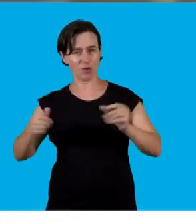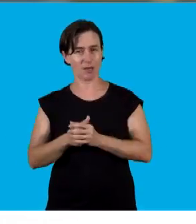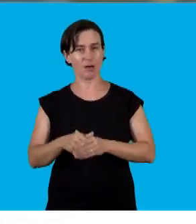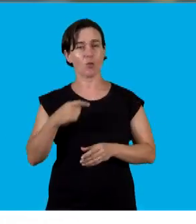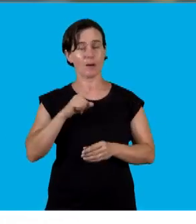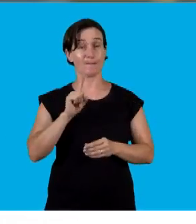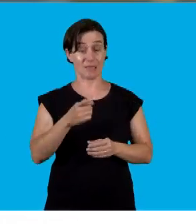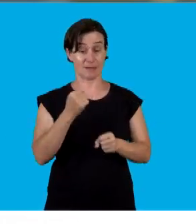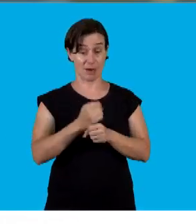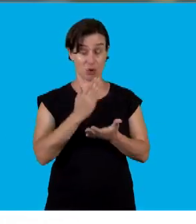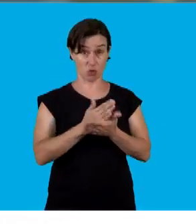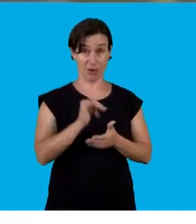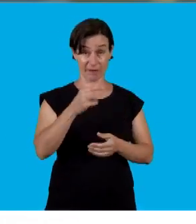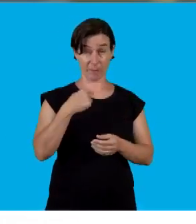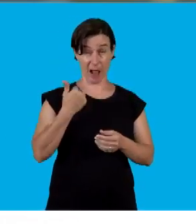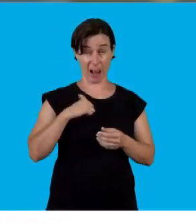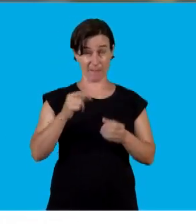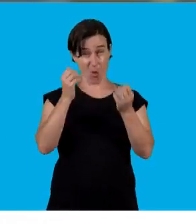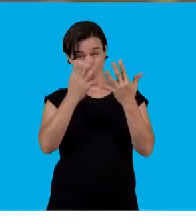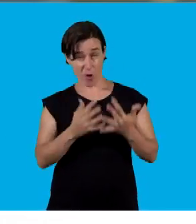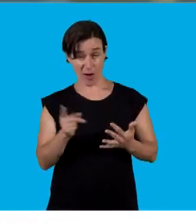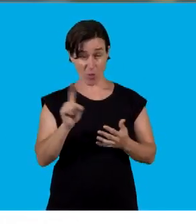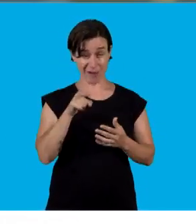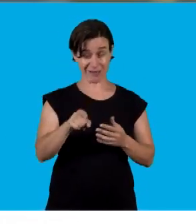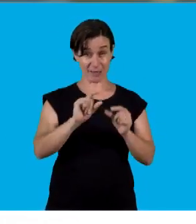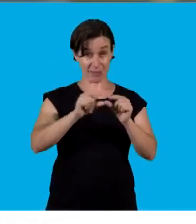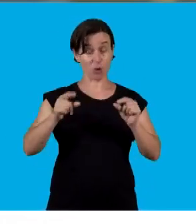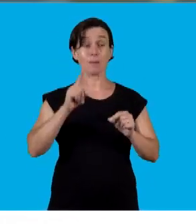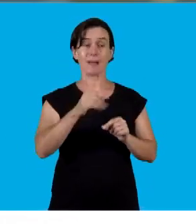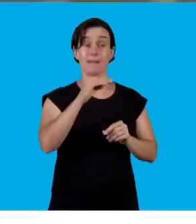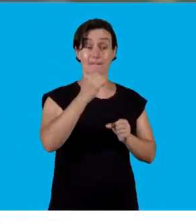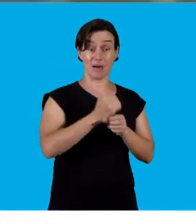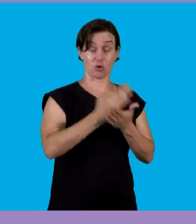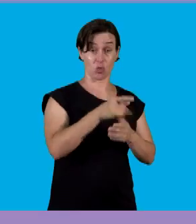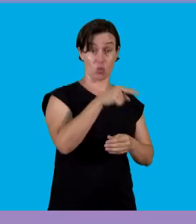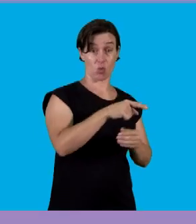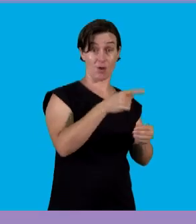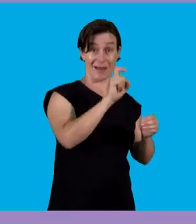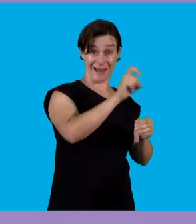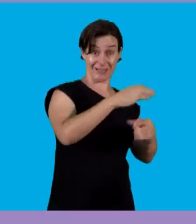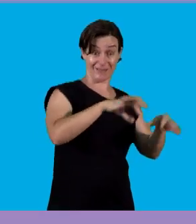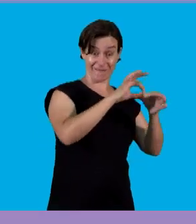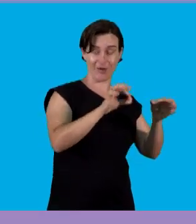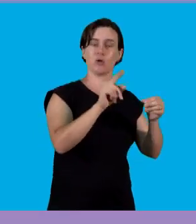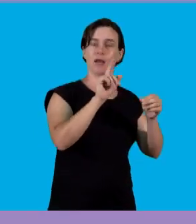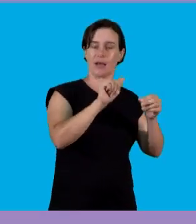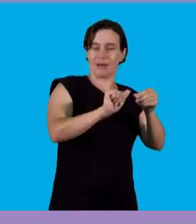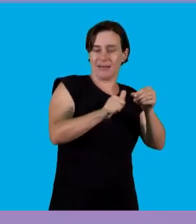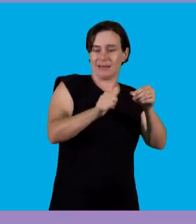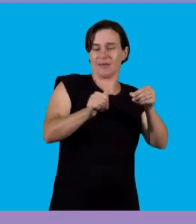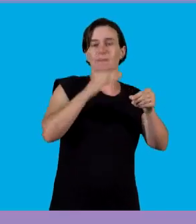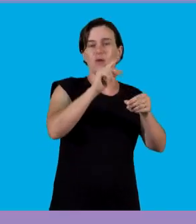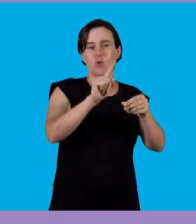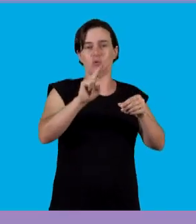are consecutive, or of course that follow each other. Let's end off our lesson with